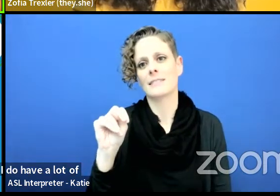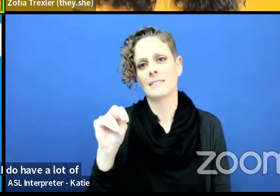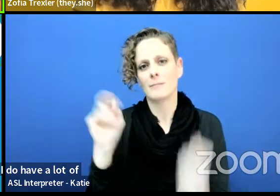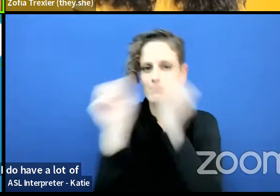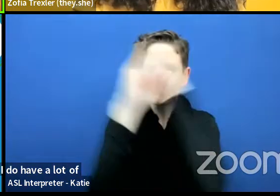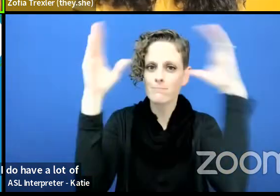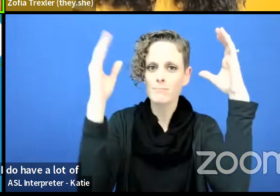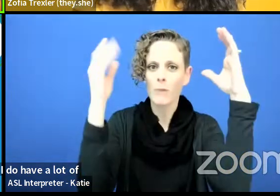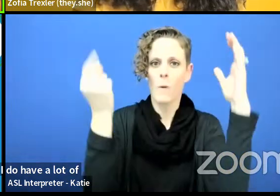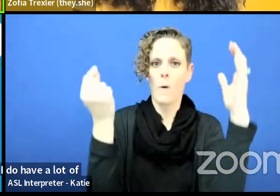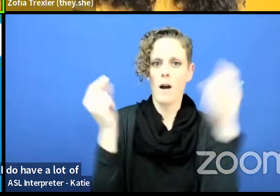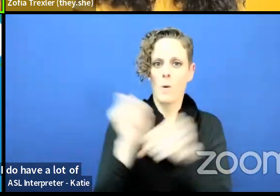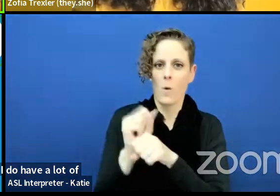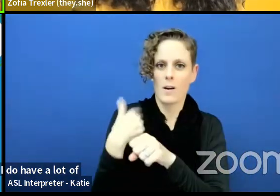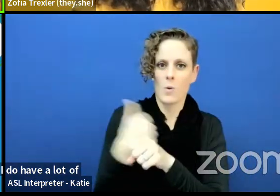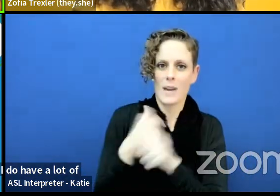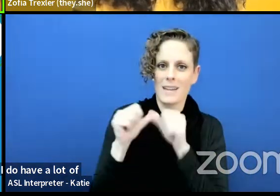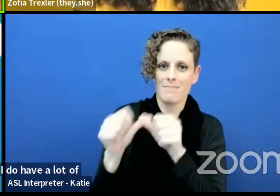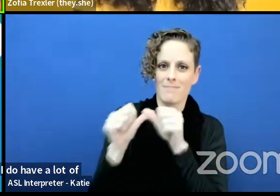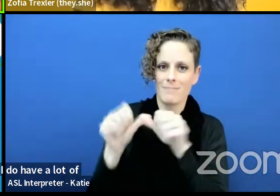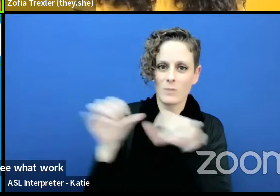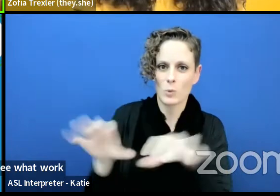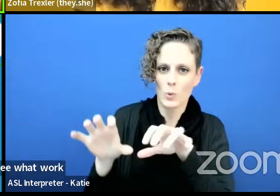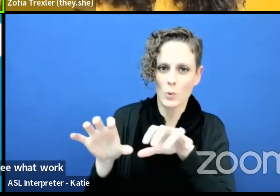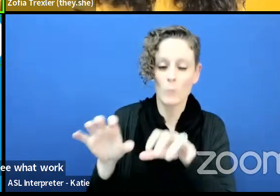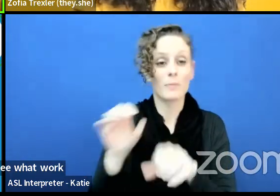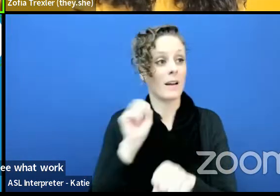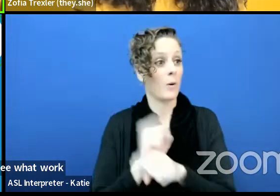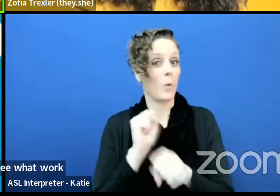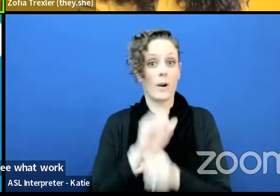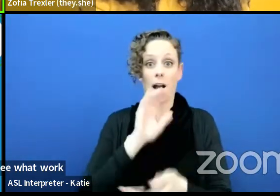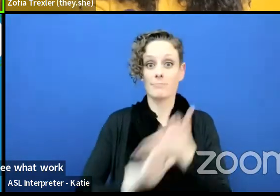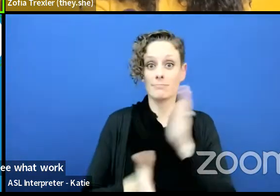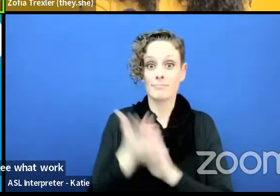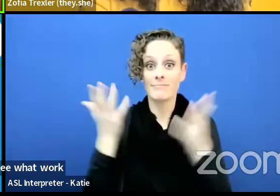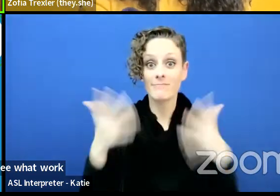we continuously do because there's so much work that has yet to be done.